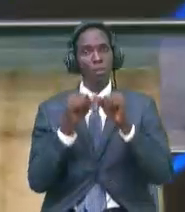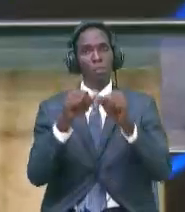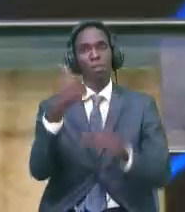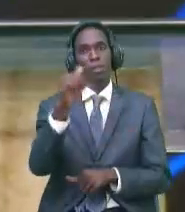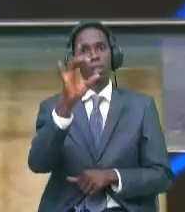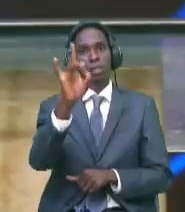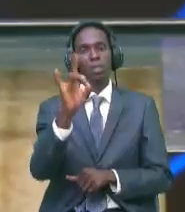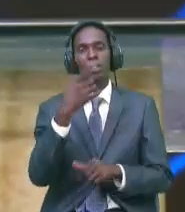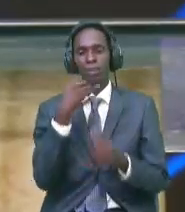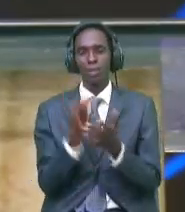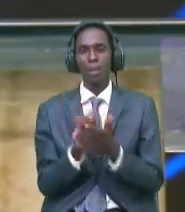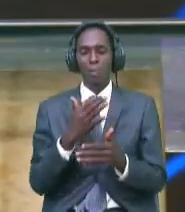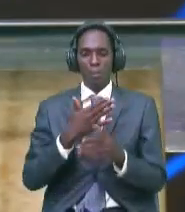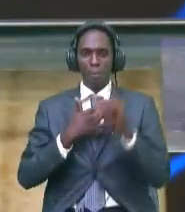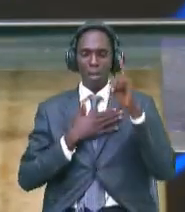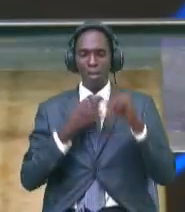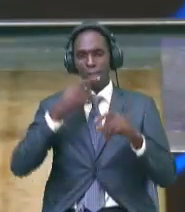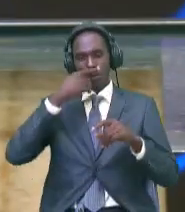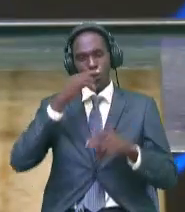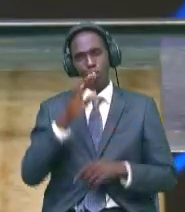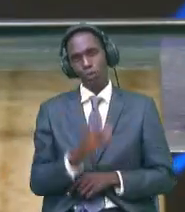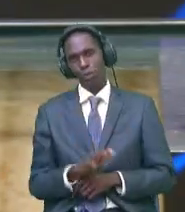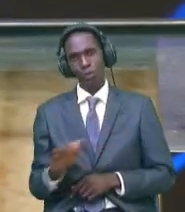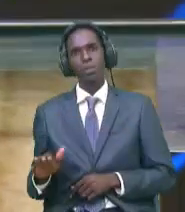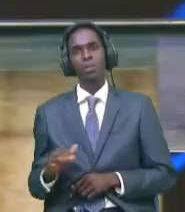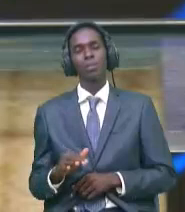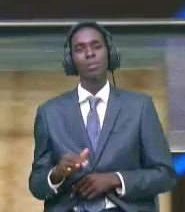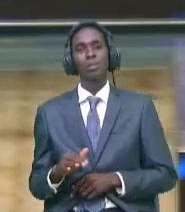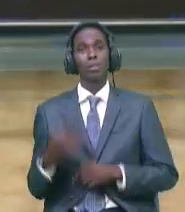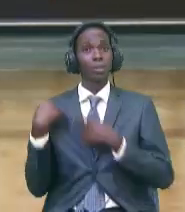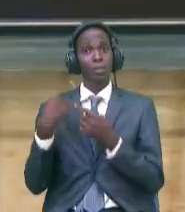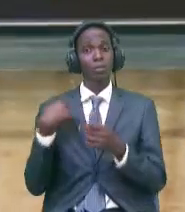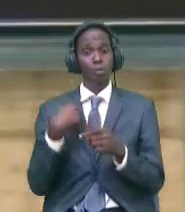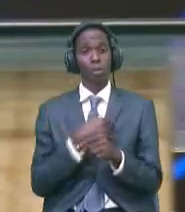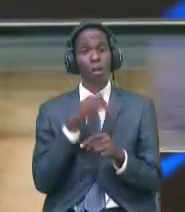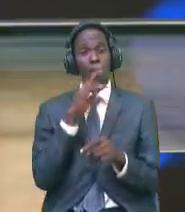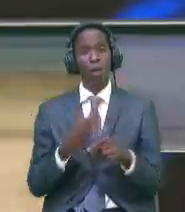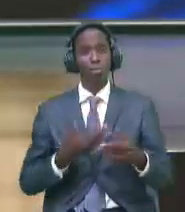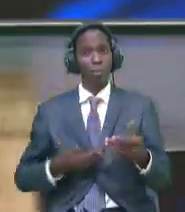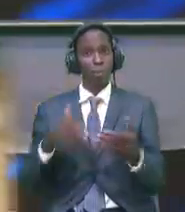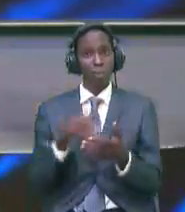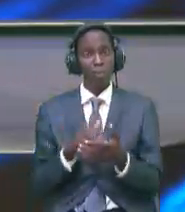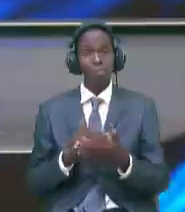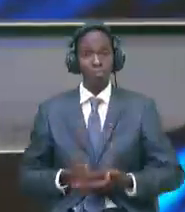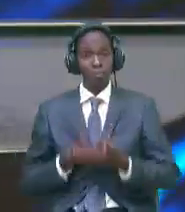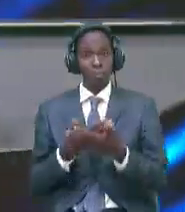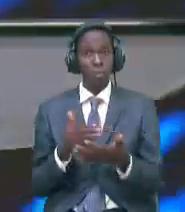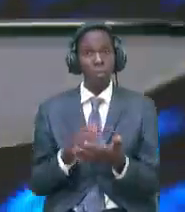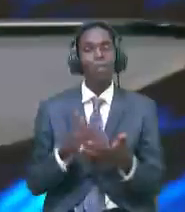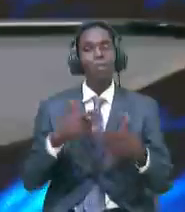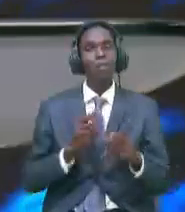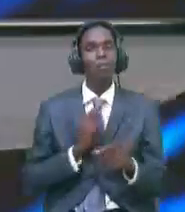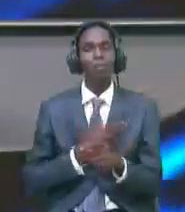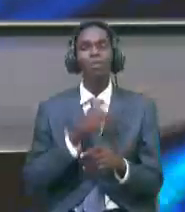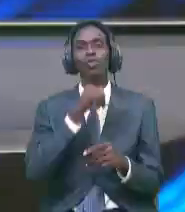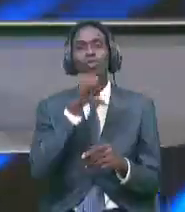says, my little children, sins of God again, let us not love in word, let us not love in word.